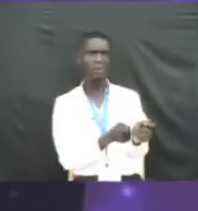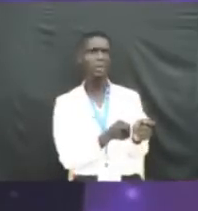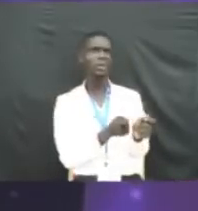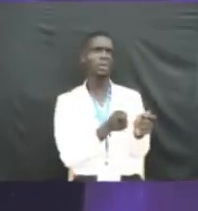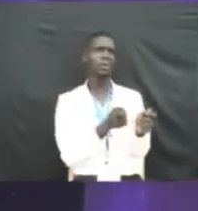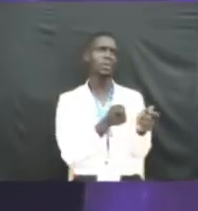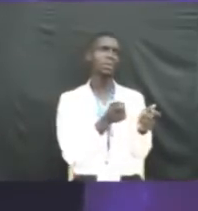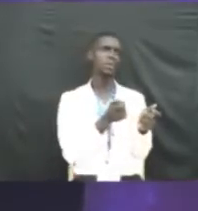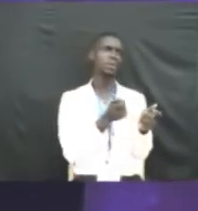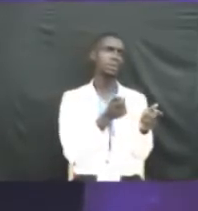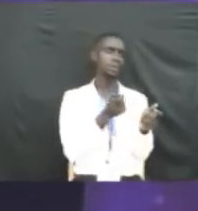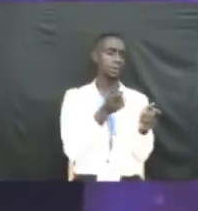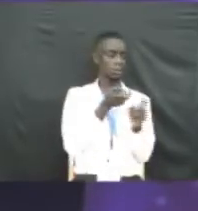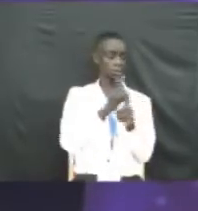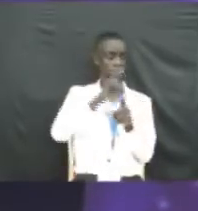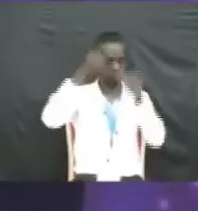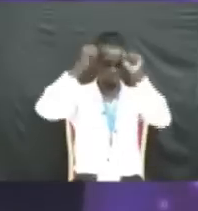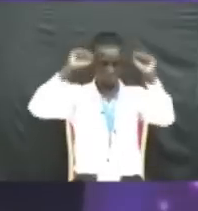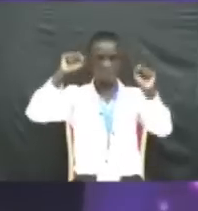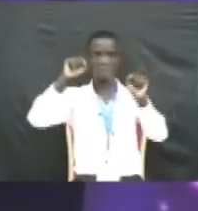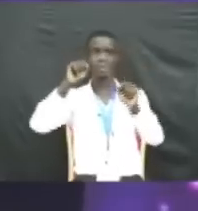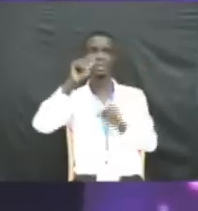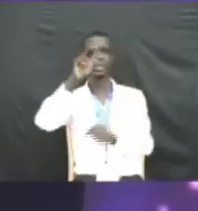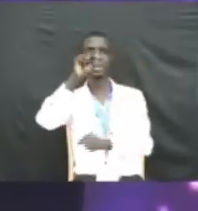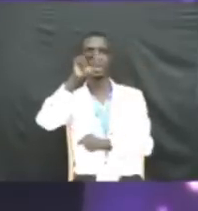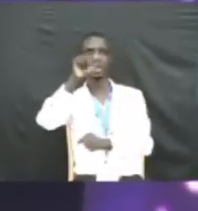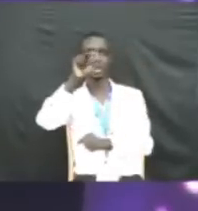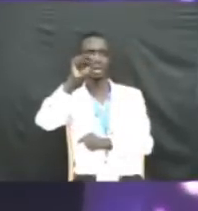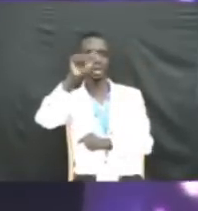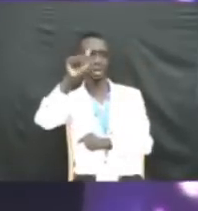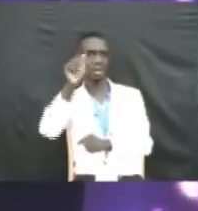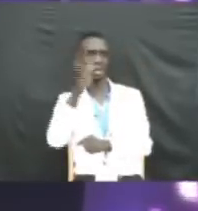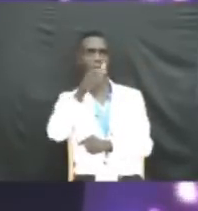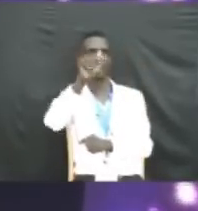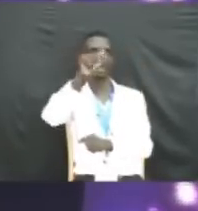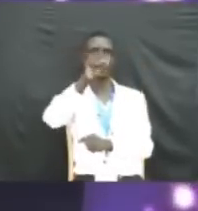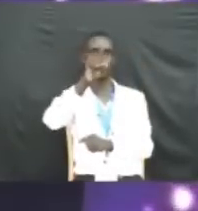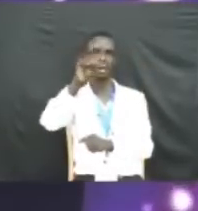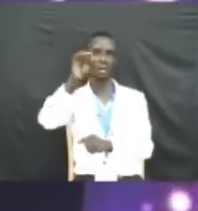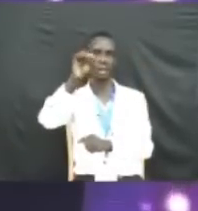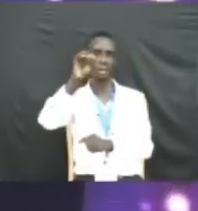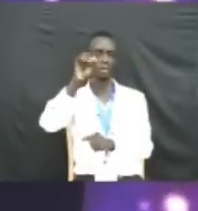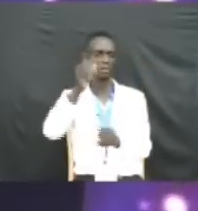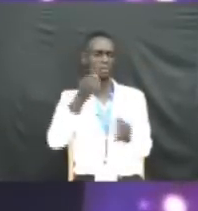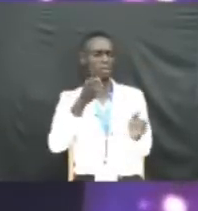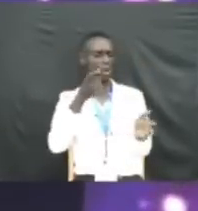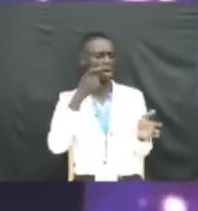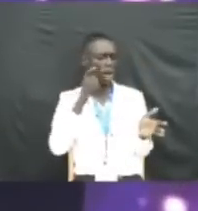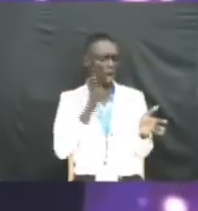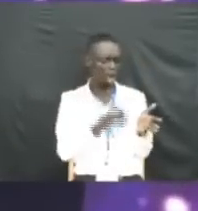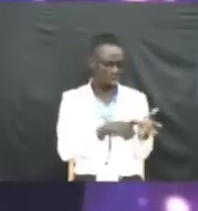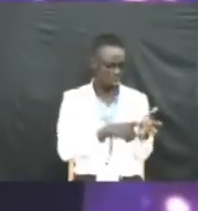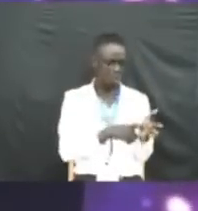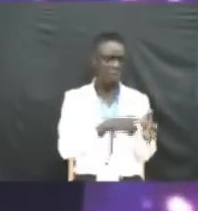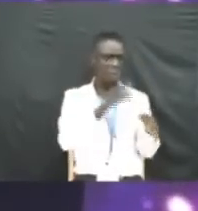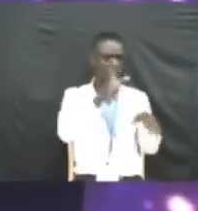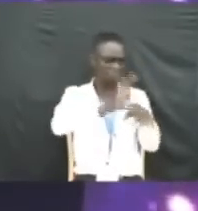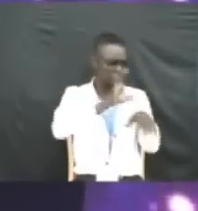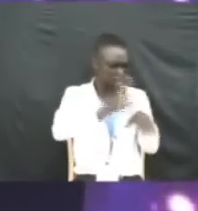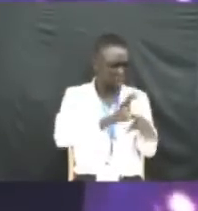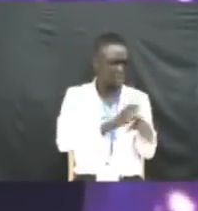by the president of the republic. His Excellency Nadu Danga Kufu in recognition of the church's